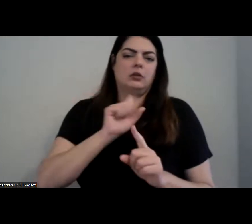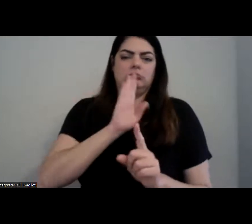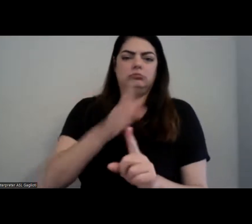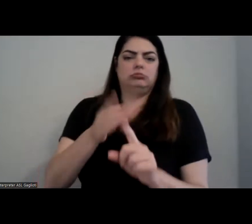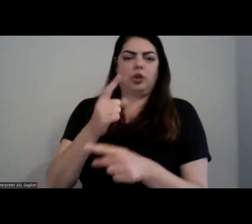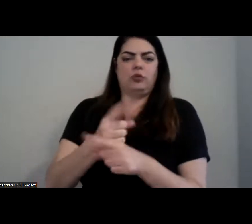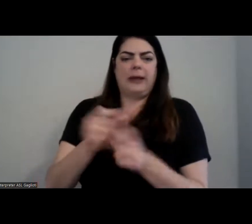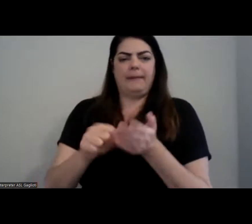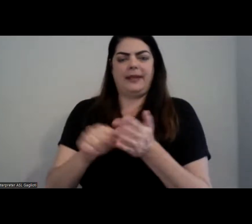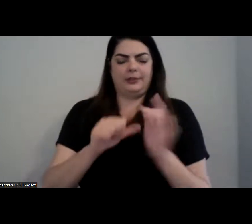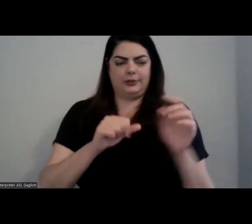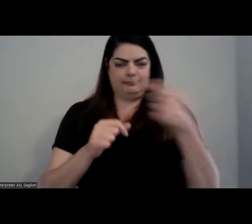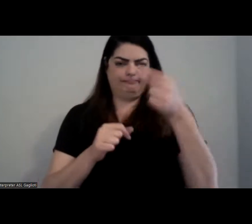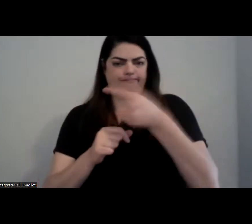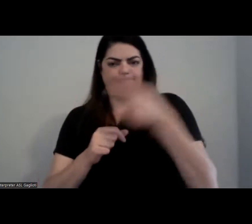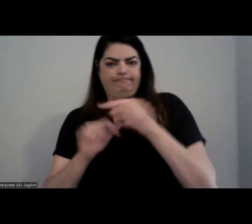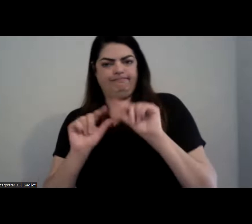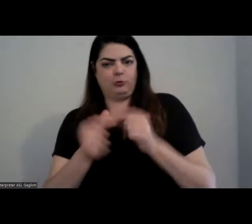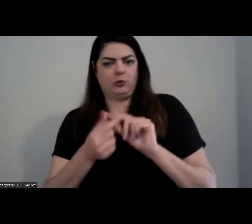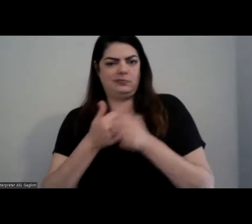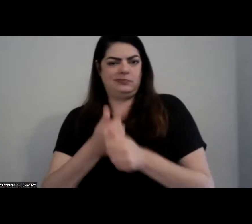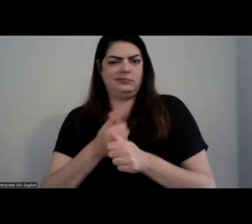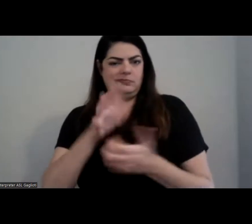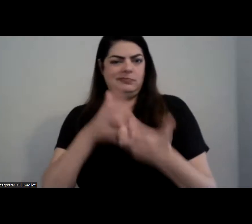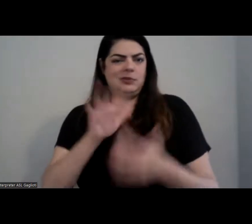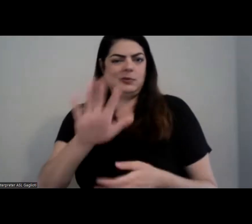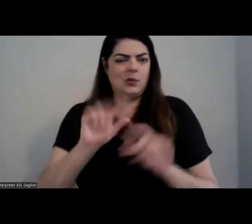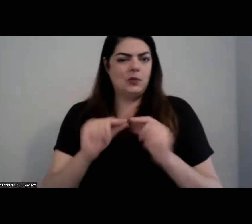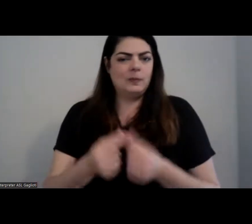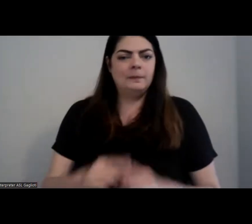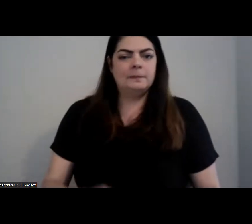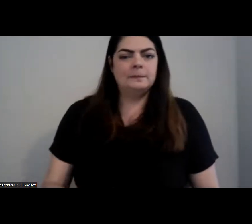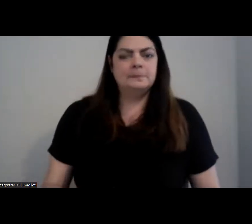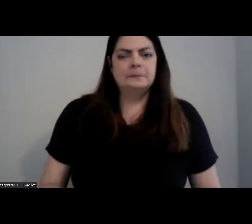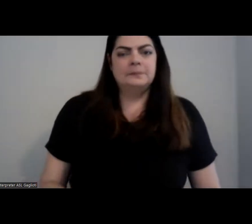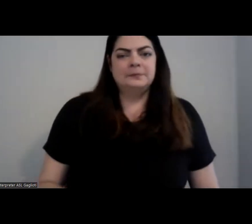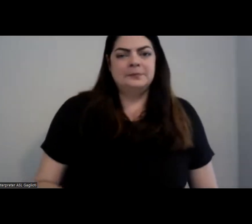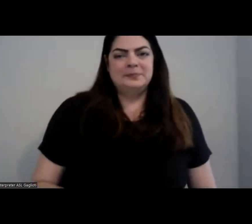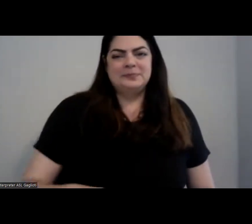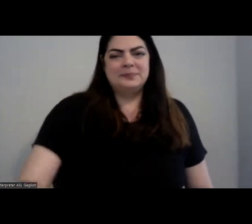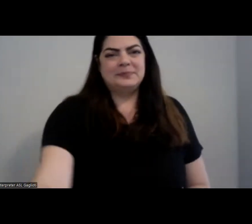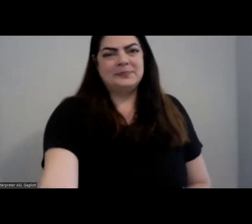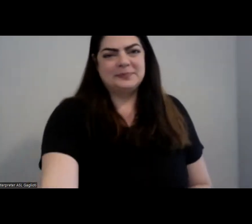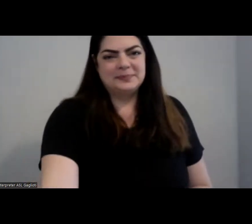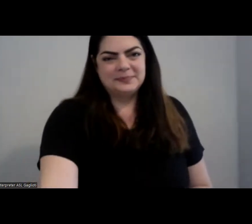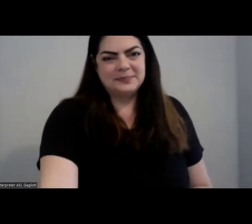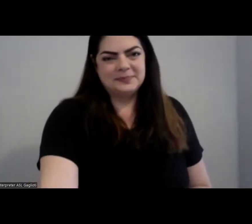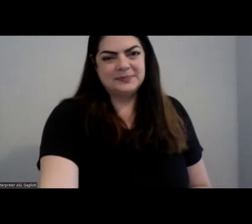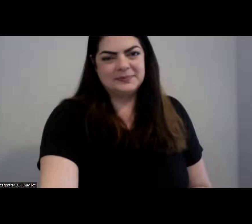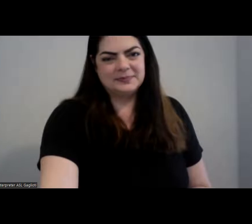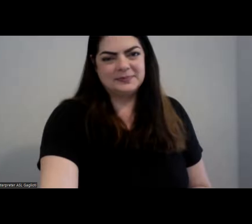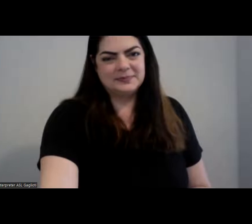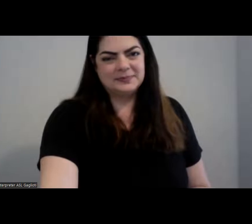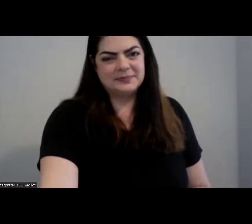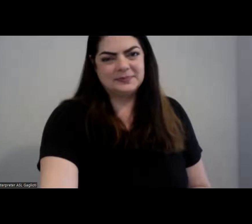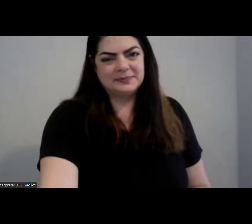on the Jamboard. So we'll go ahead and open someone in those the up. group. Well, no. Yeah. Here we go. I'm open now.